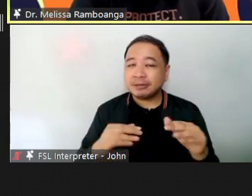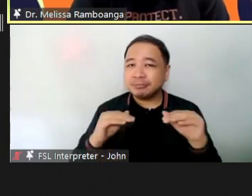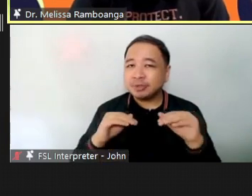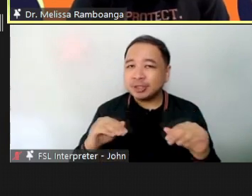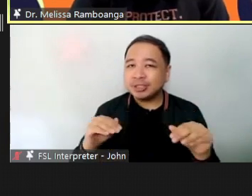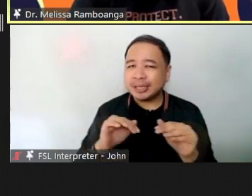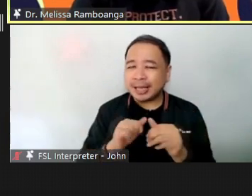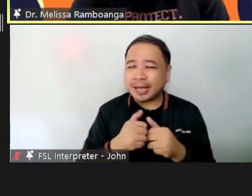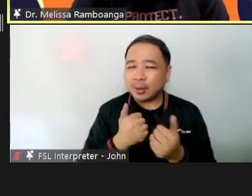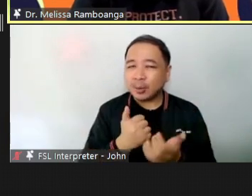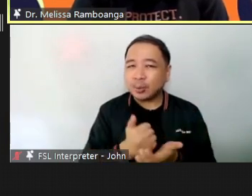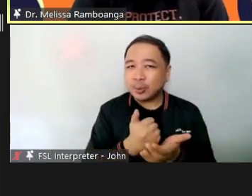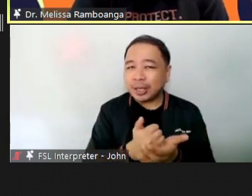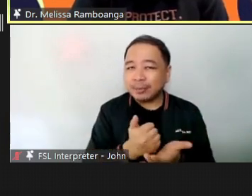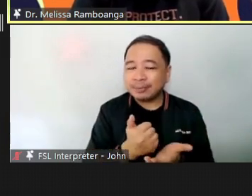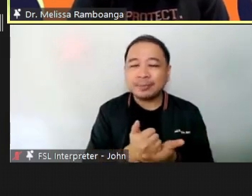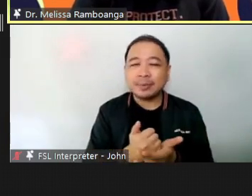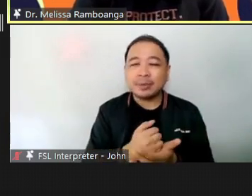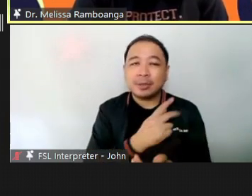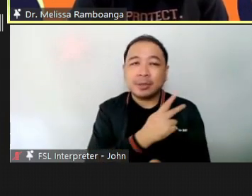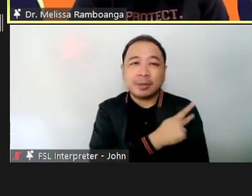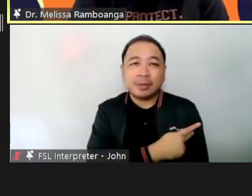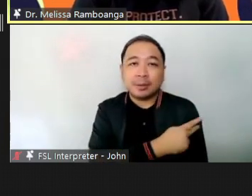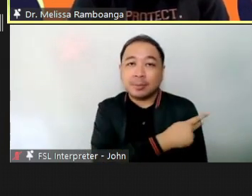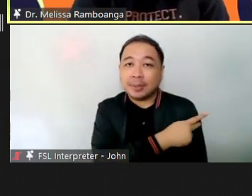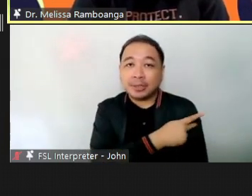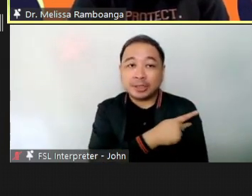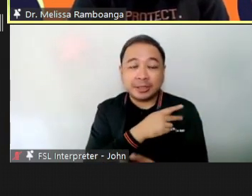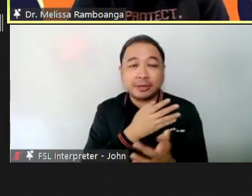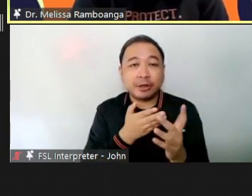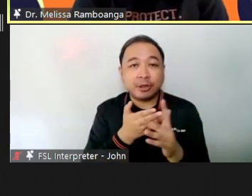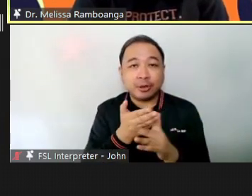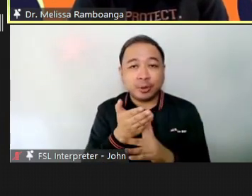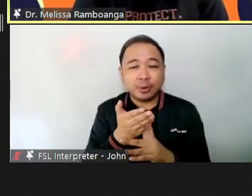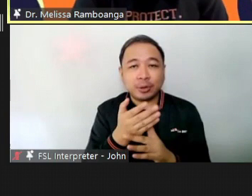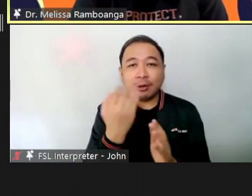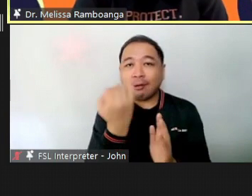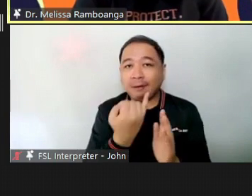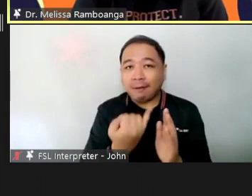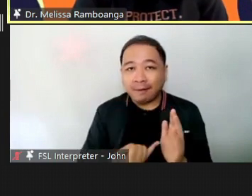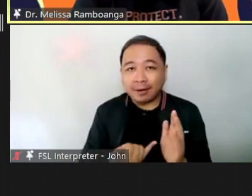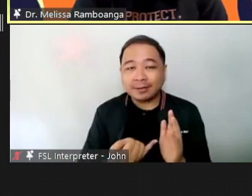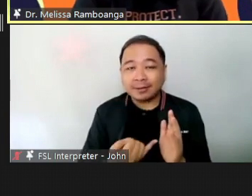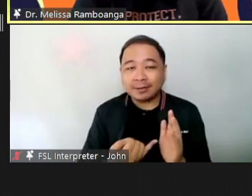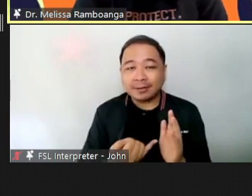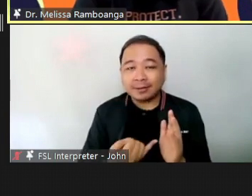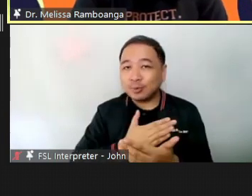help patients through arts and music.